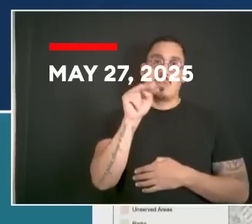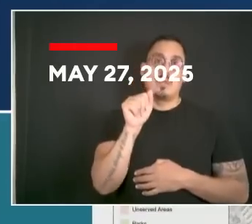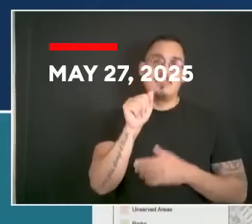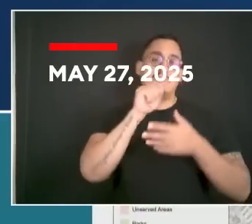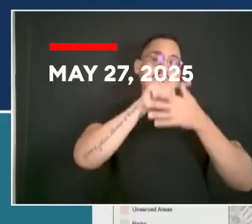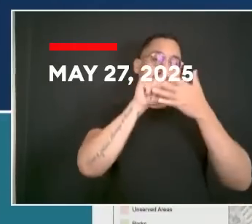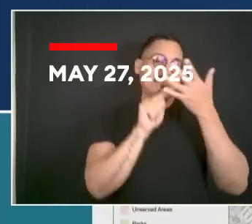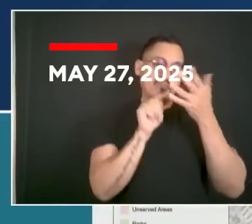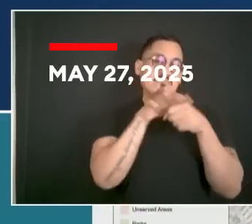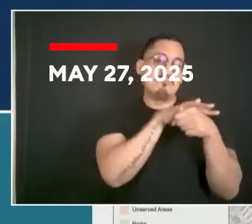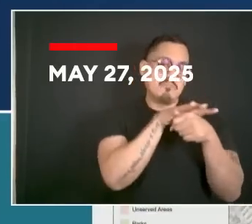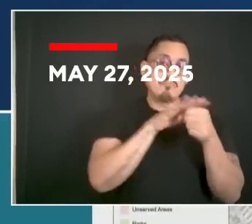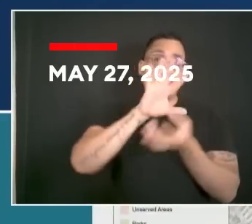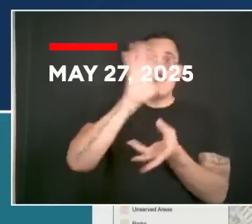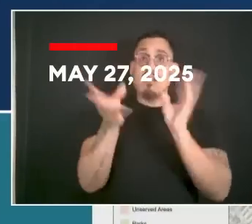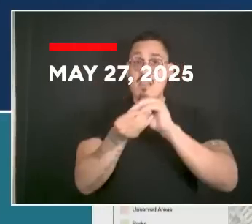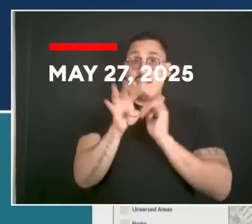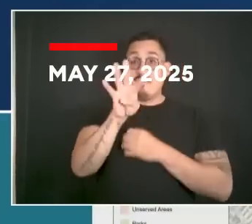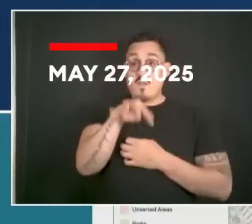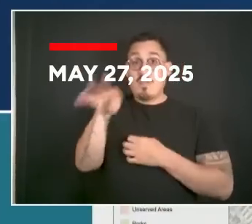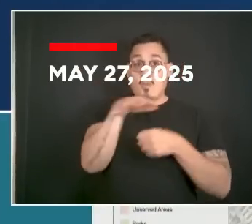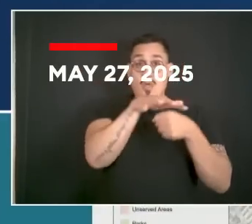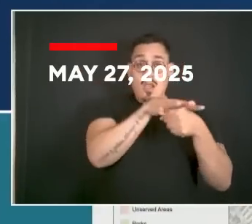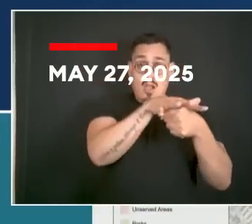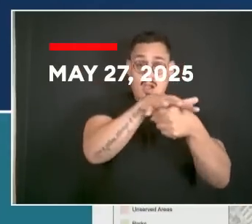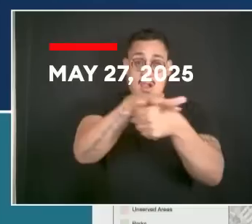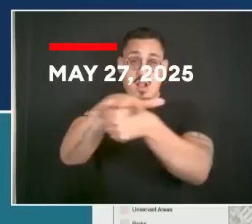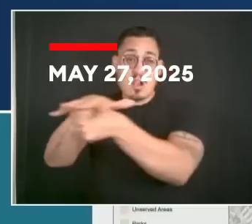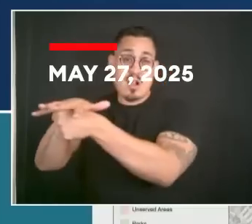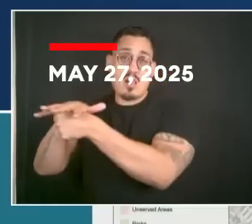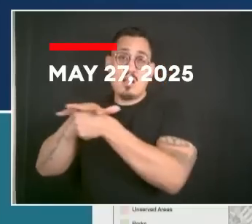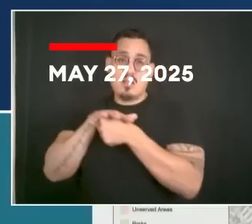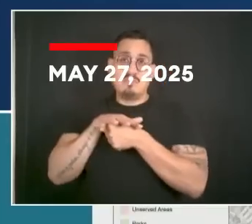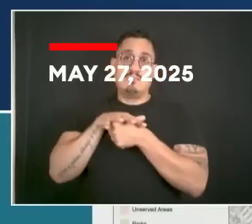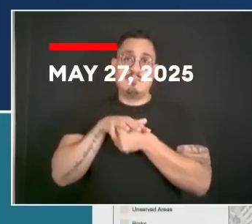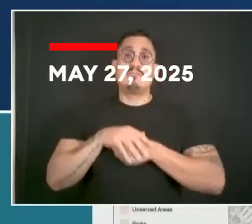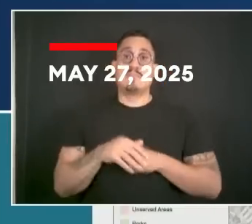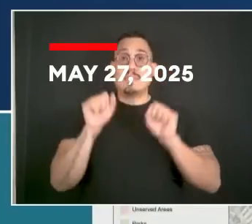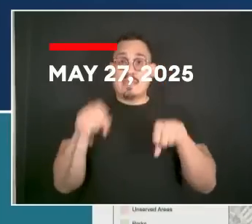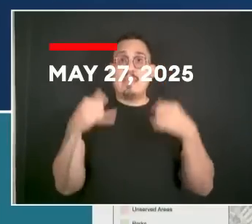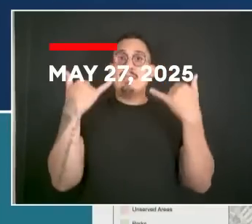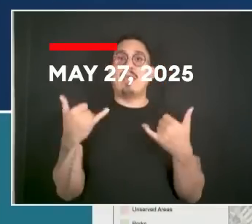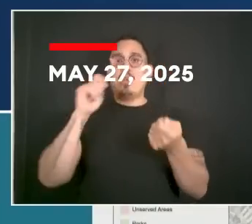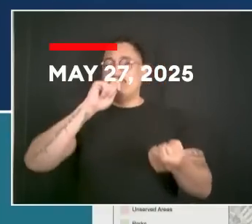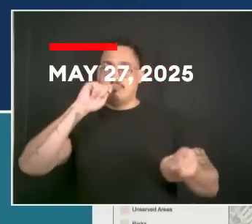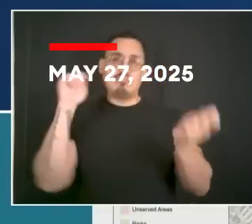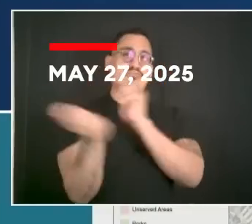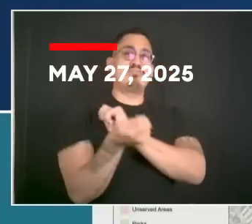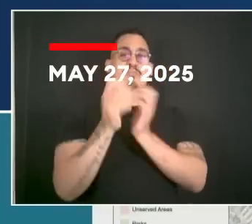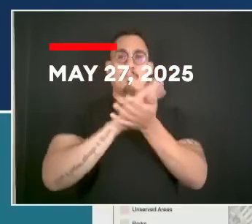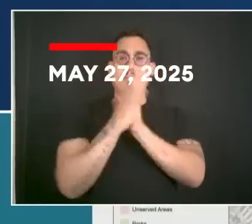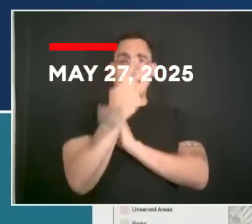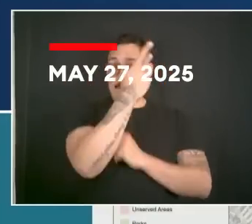total sites across both community districts, and that could be transformed into green space to serve thousands